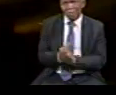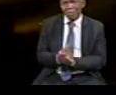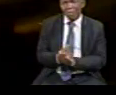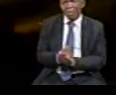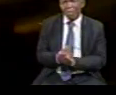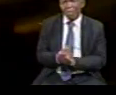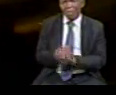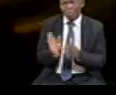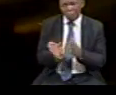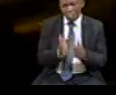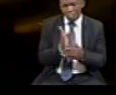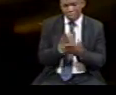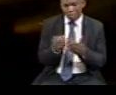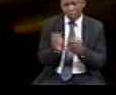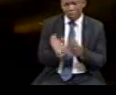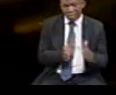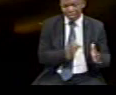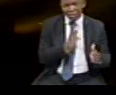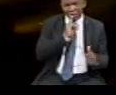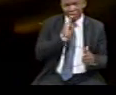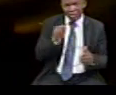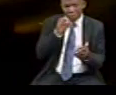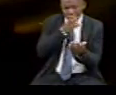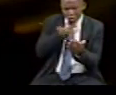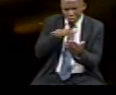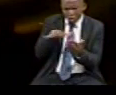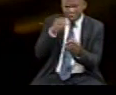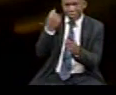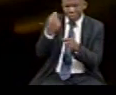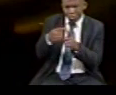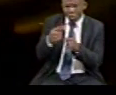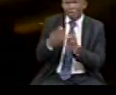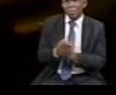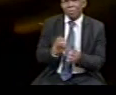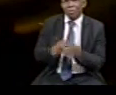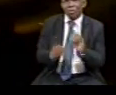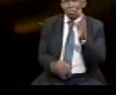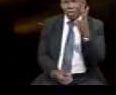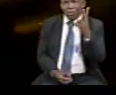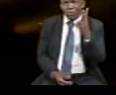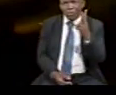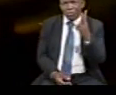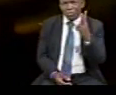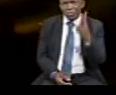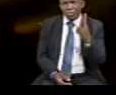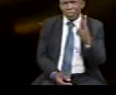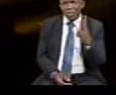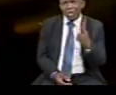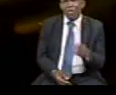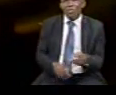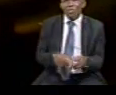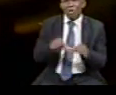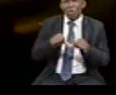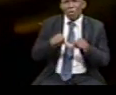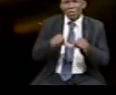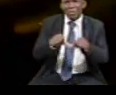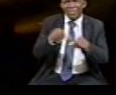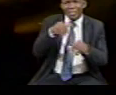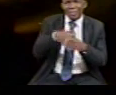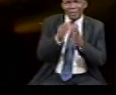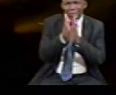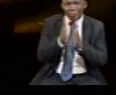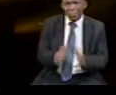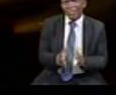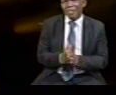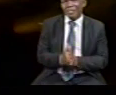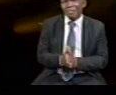Part of preparedness is that you are studying the word, because the word of that cleanses us. Number two, you are constant in prayers. Jesus Christ spake a